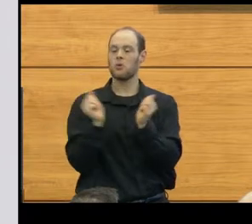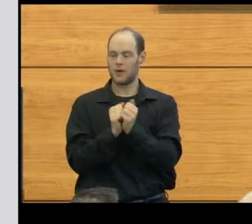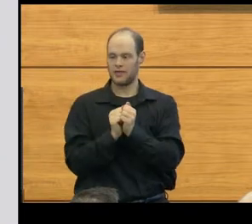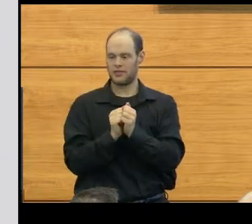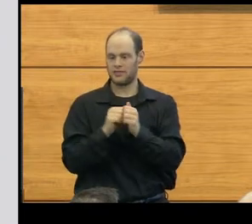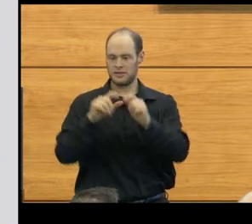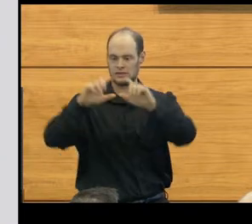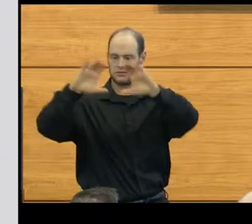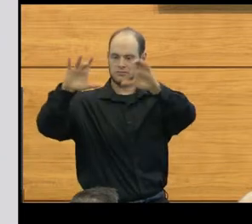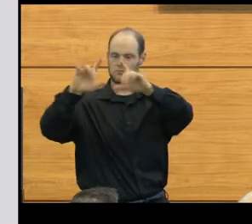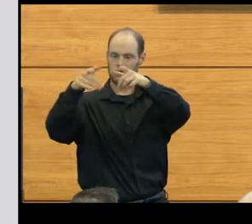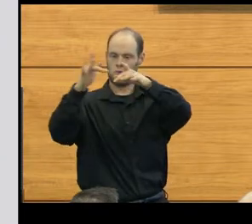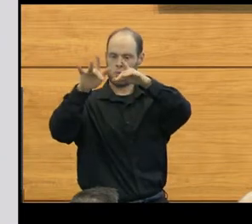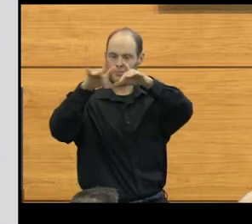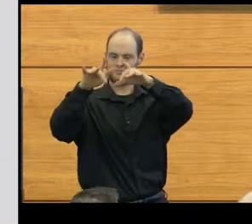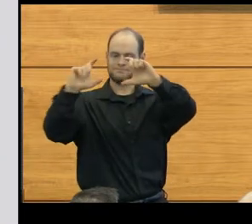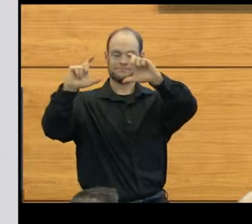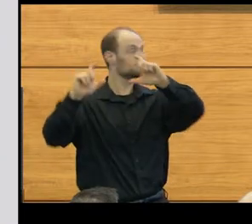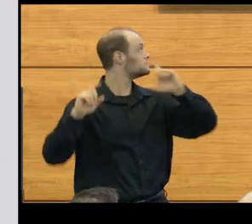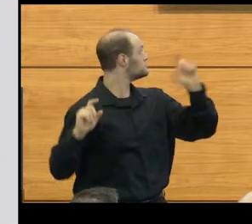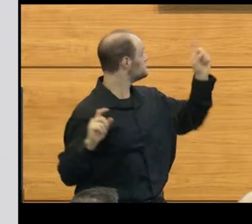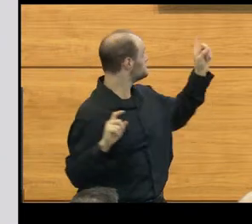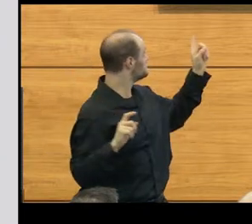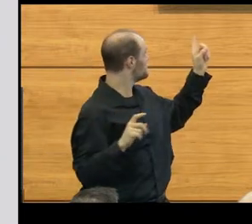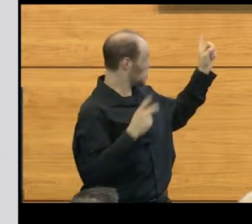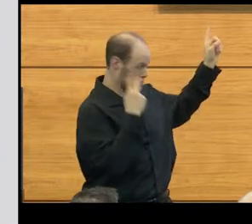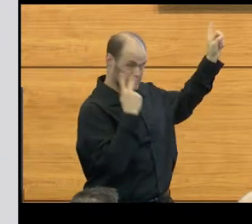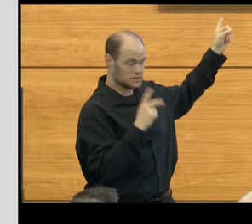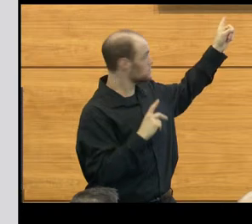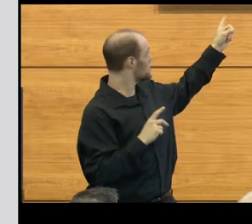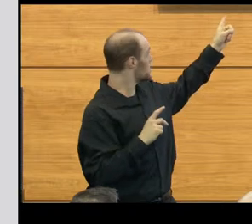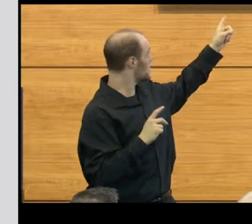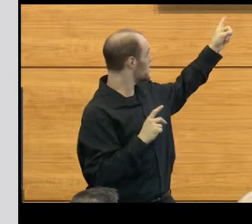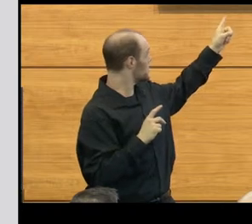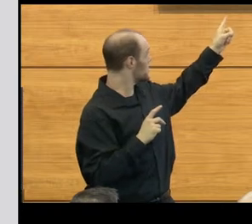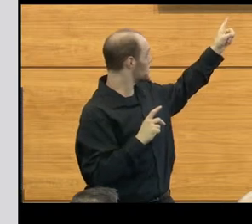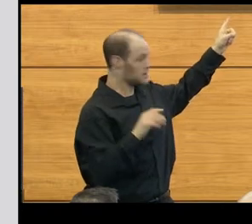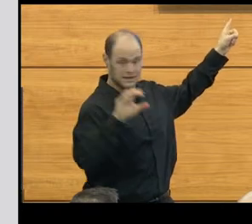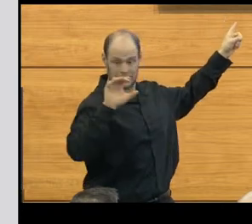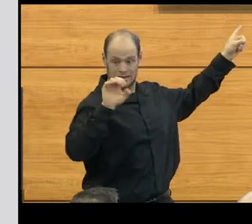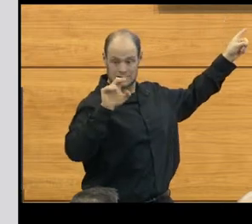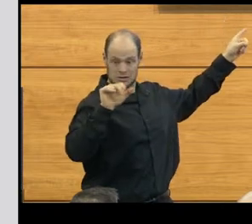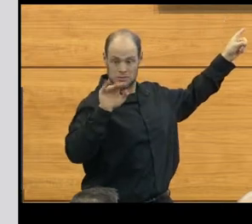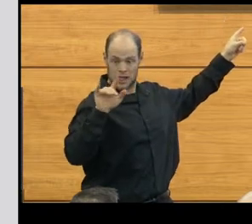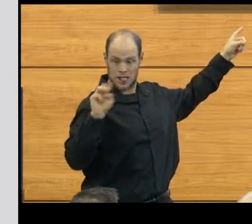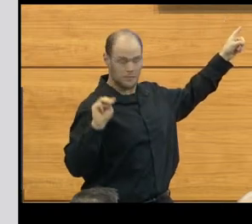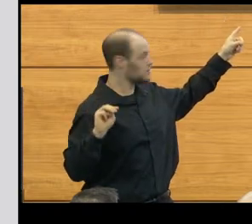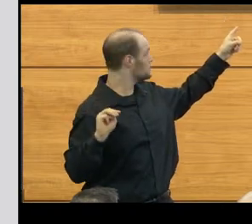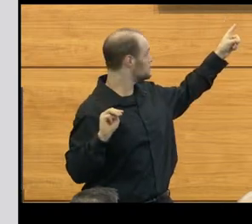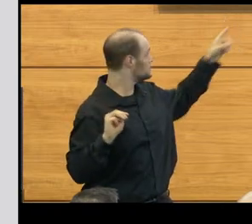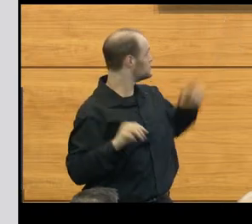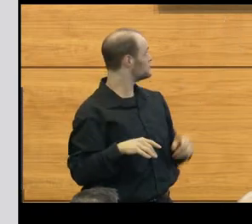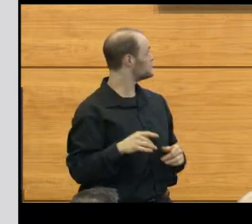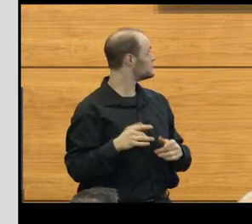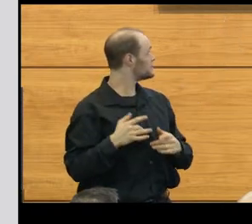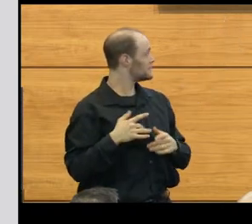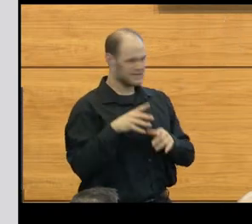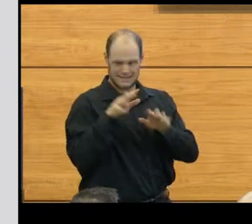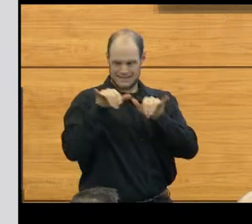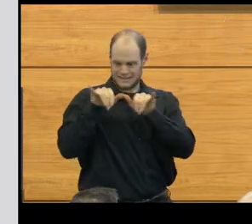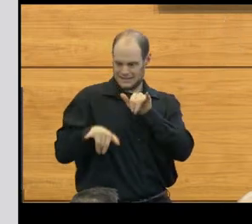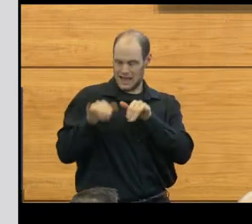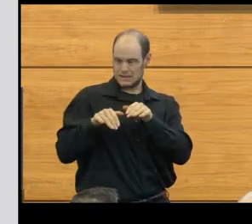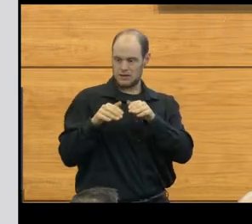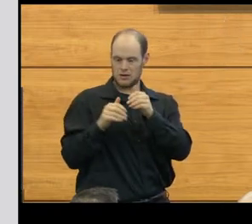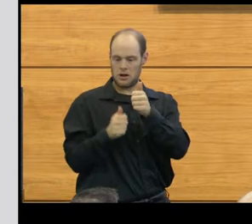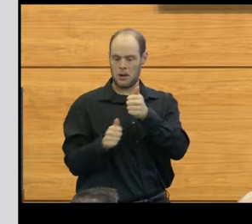cavity. Well, if you look at it anatomically, this area of the cerebellum normally will sit in this area